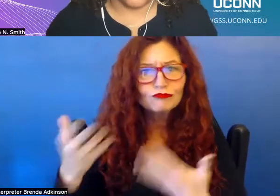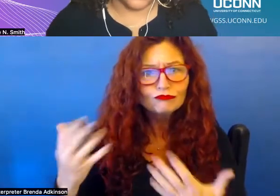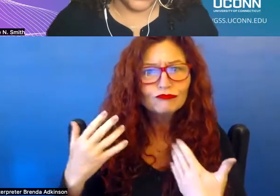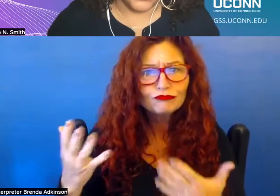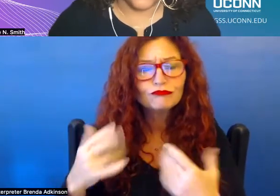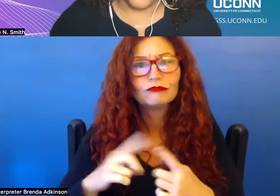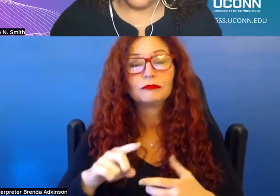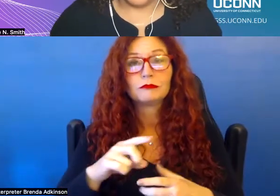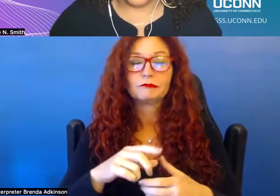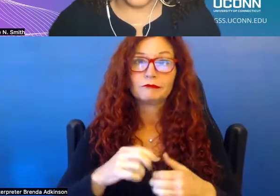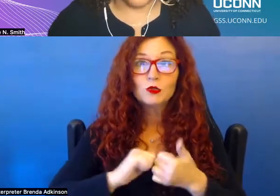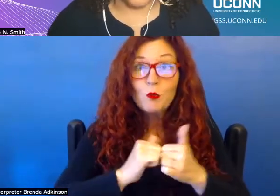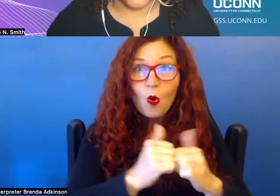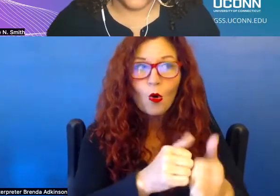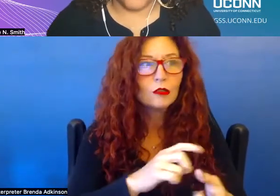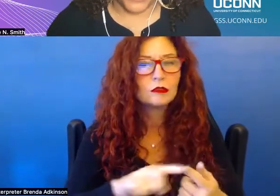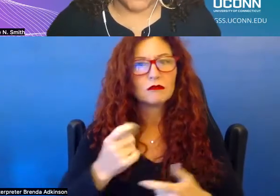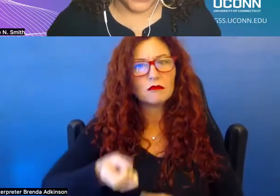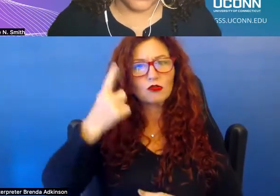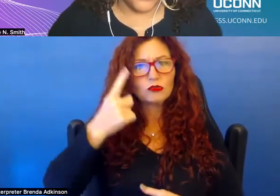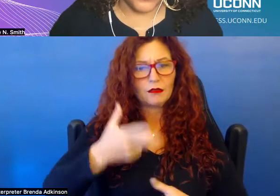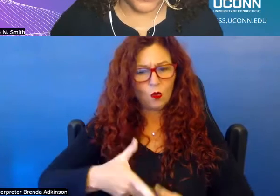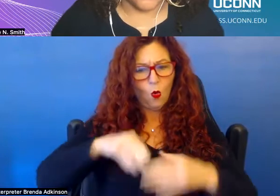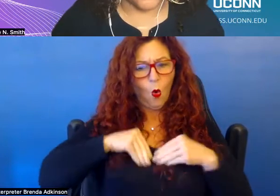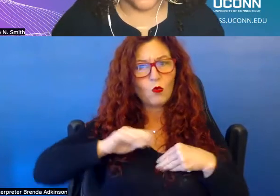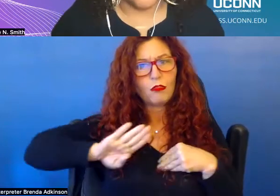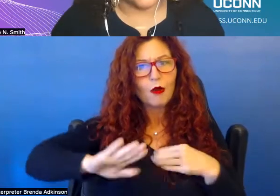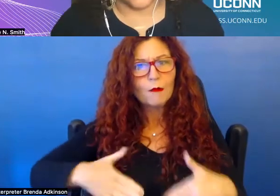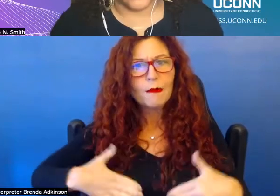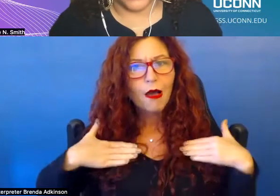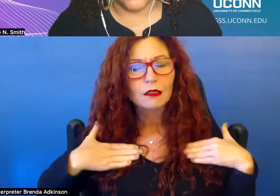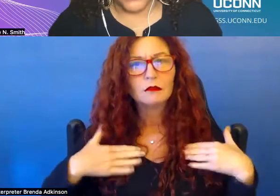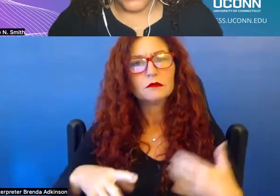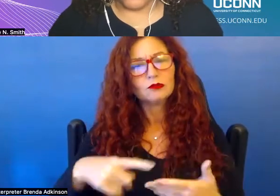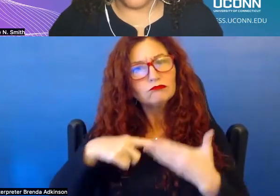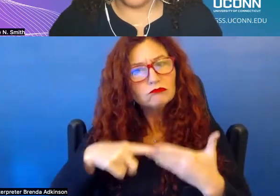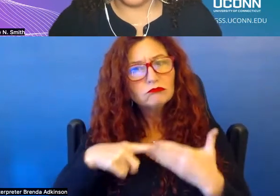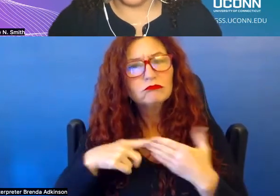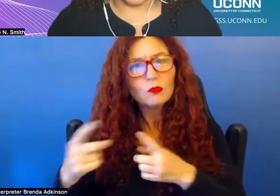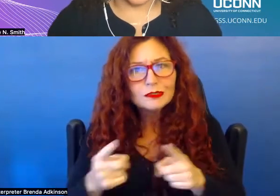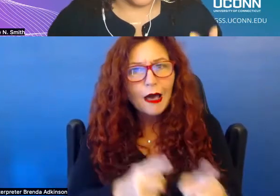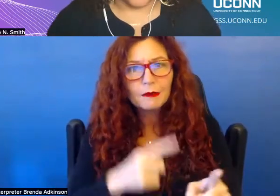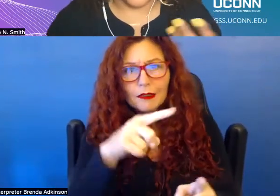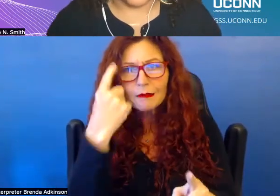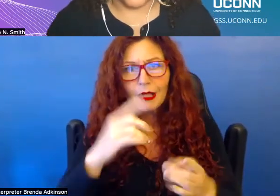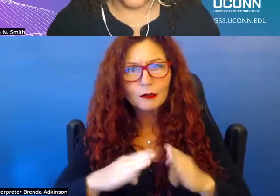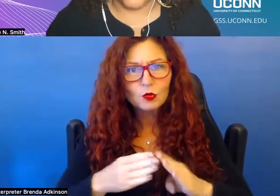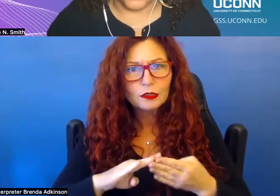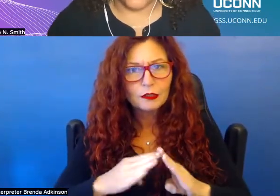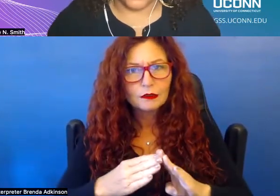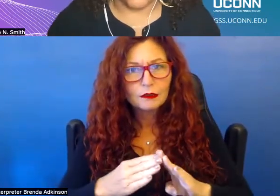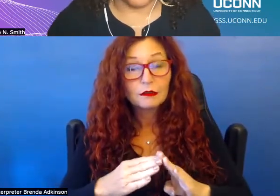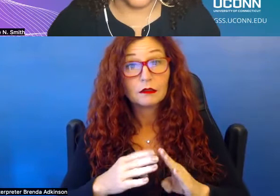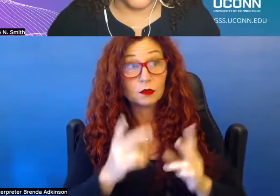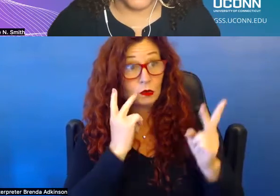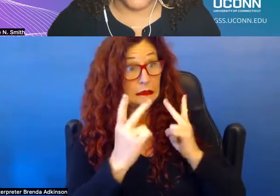around HIV and AIDS and all the ailments that impact the Black community that weren't being talked about, but were a practice